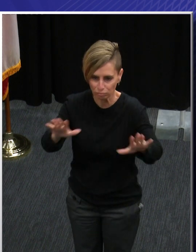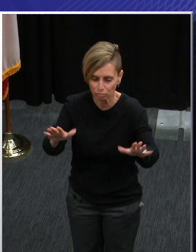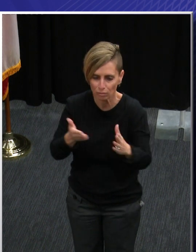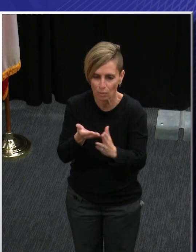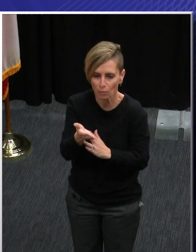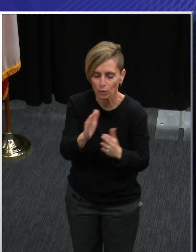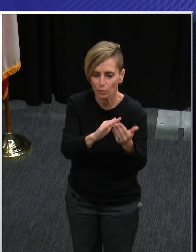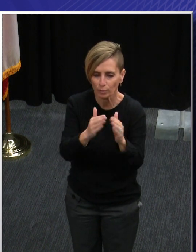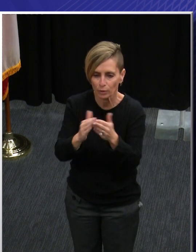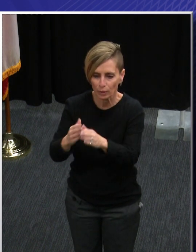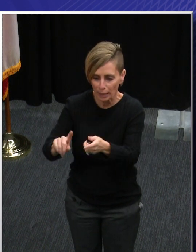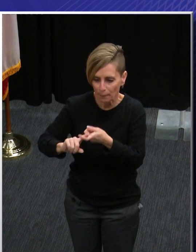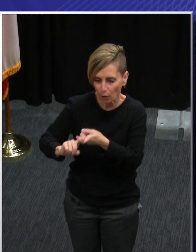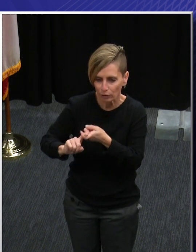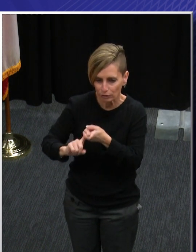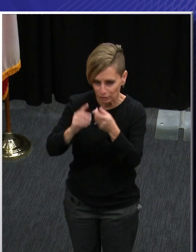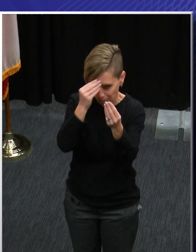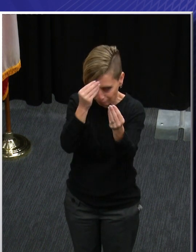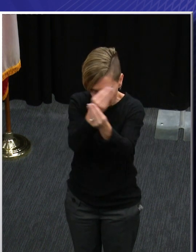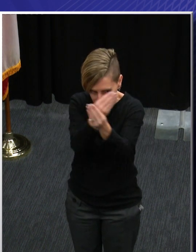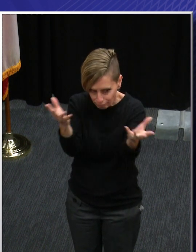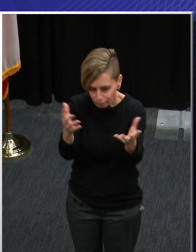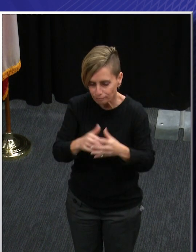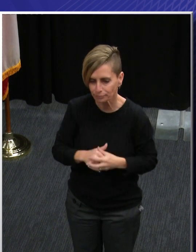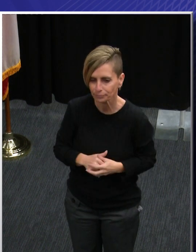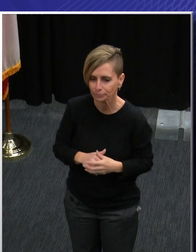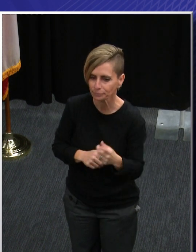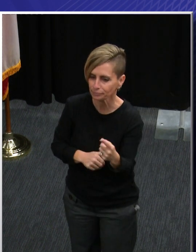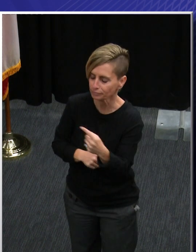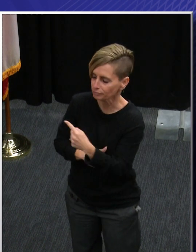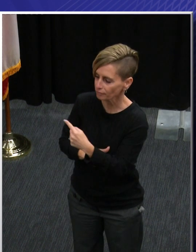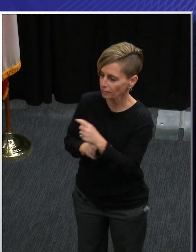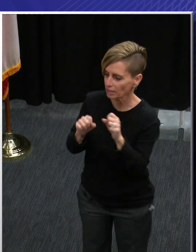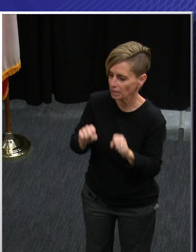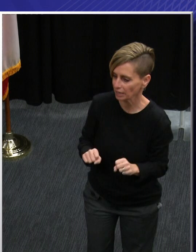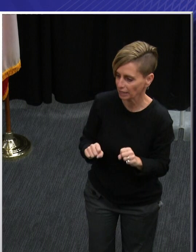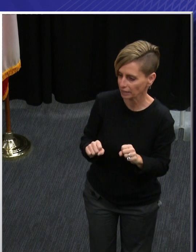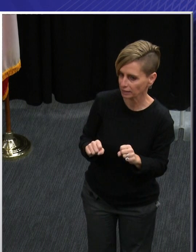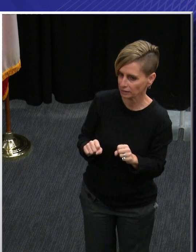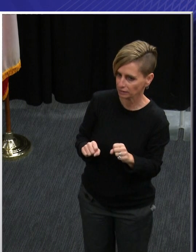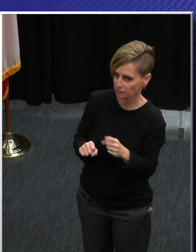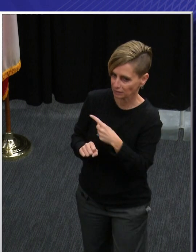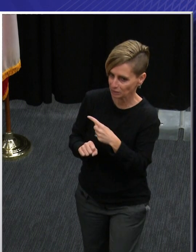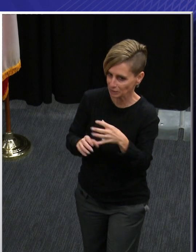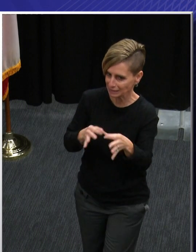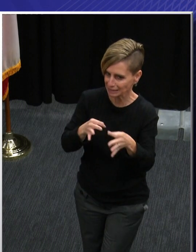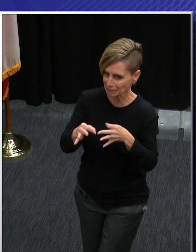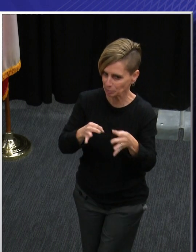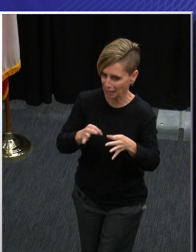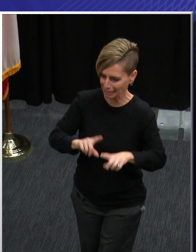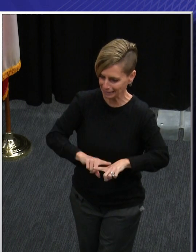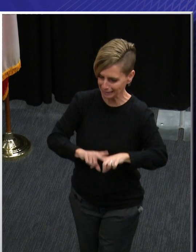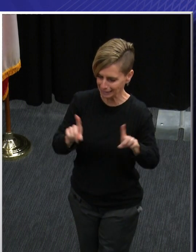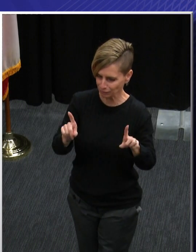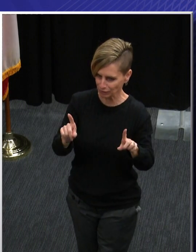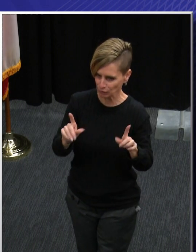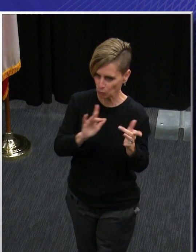let the general public know. And Clint, can you explain the difference between the two websites, the St. Lucie